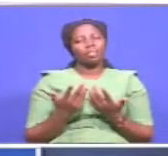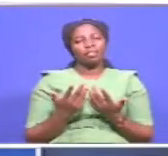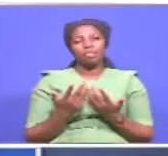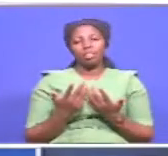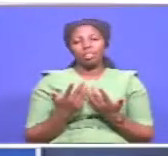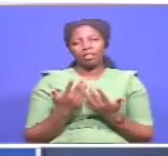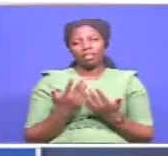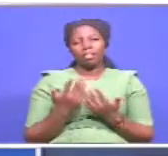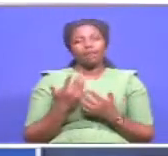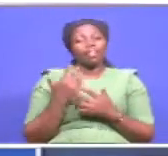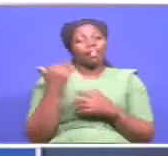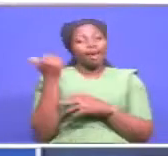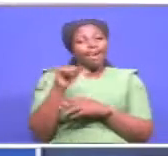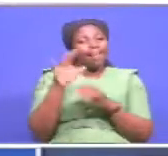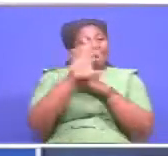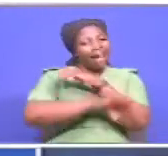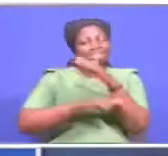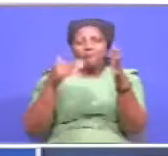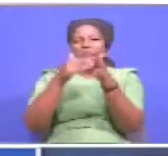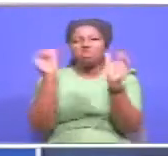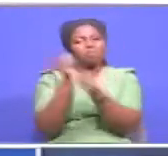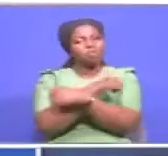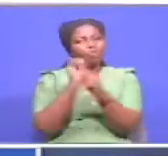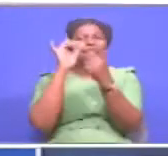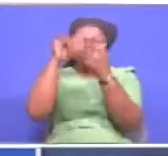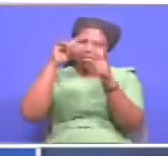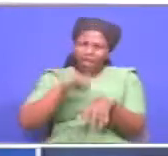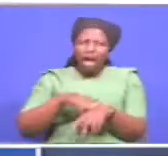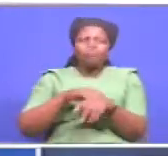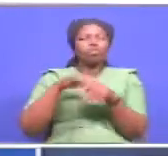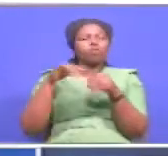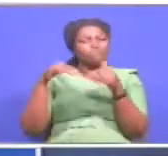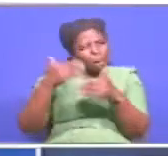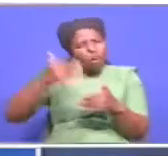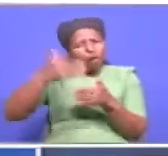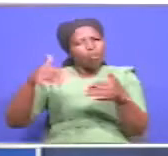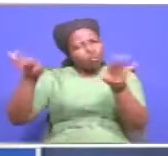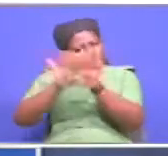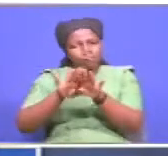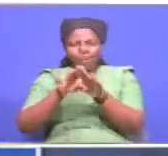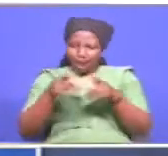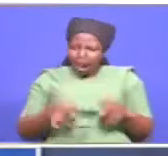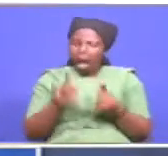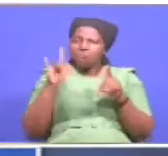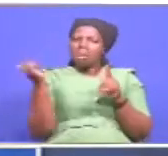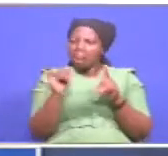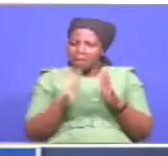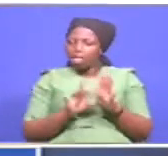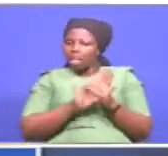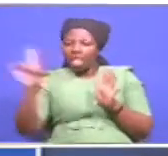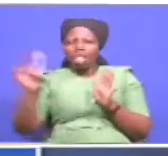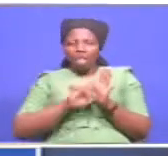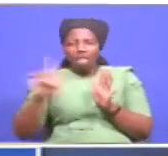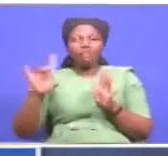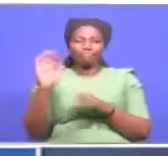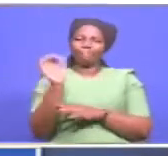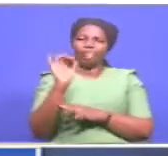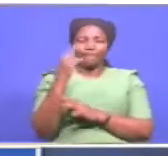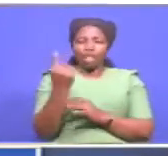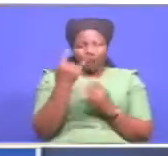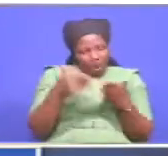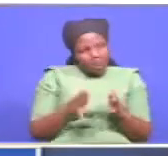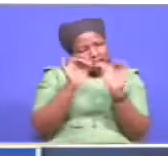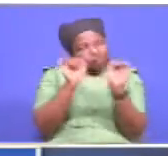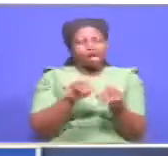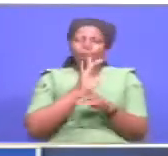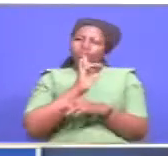single country, unless you close your borders completely and allow nobody in and nobody out. That is the only way you can